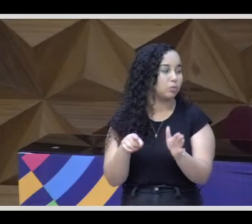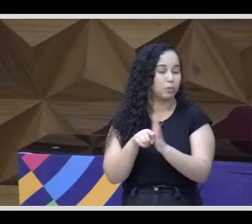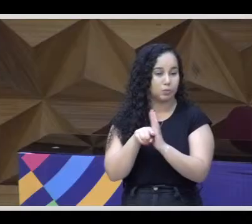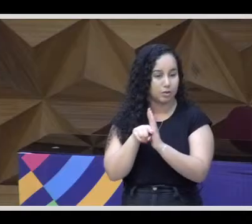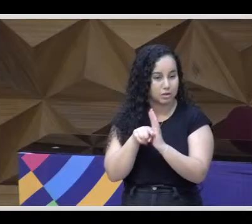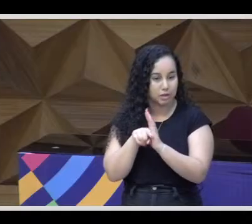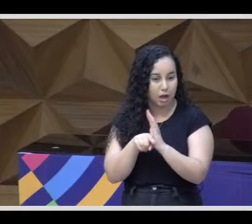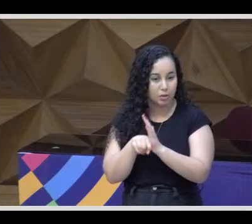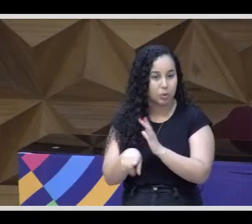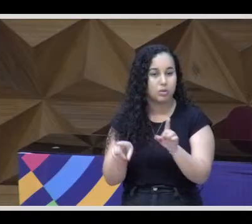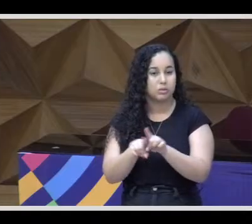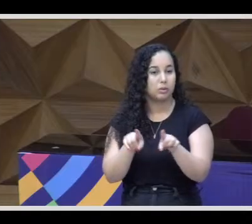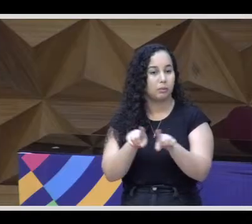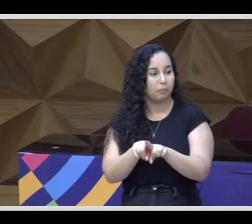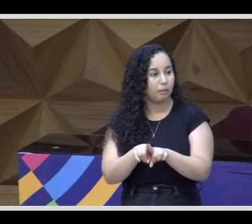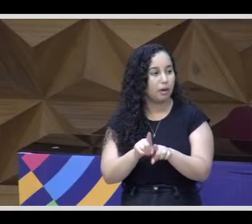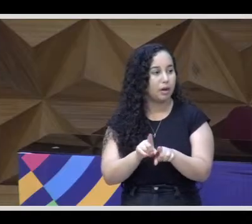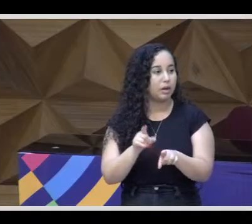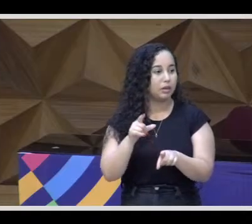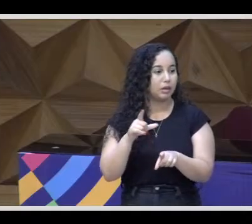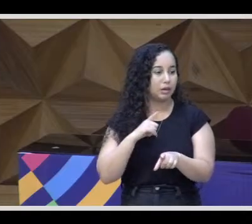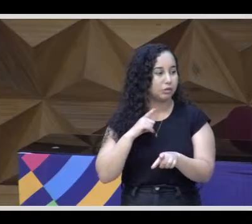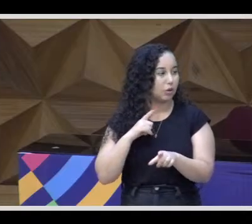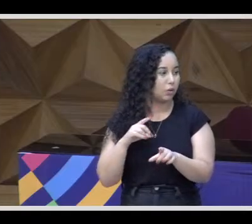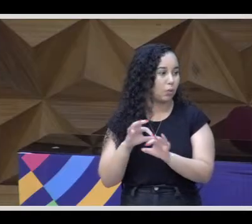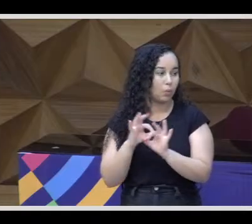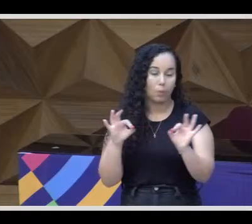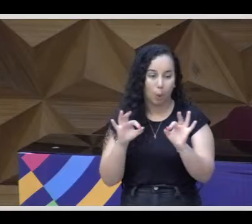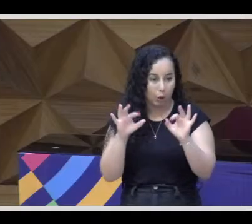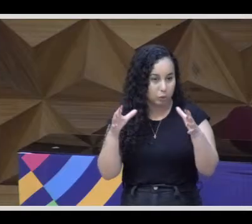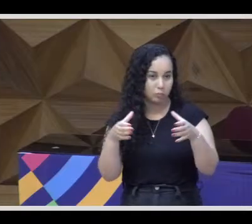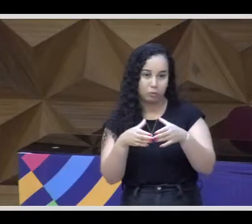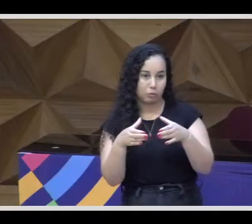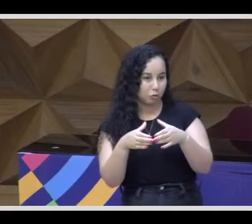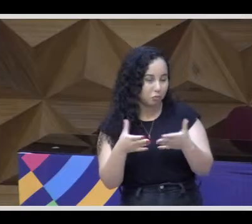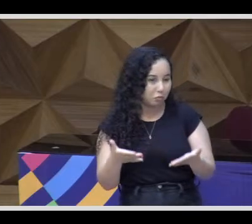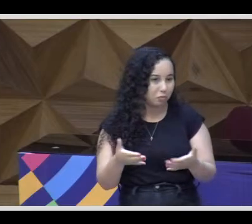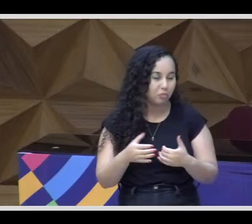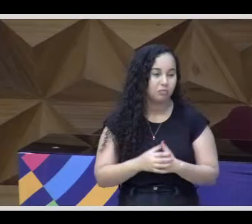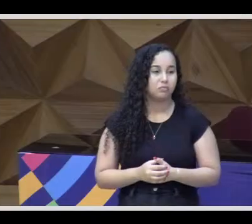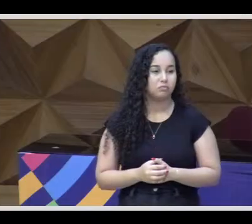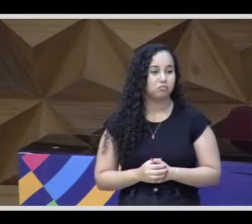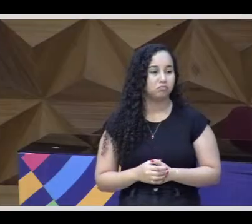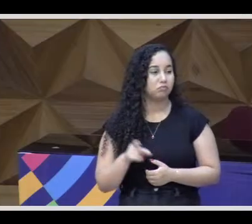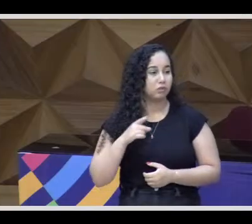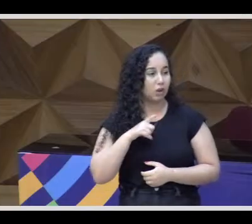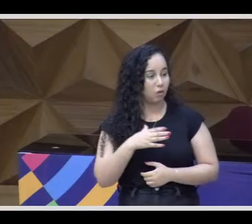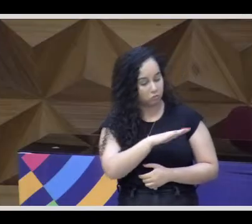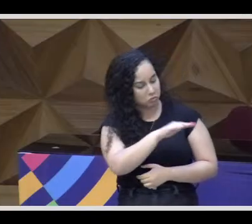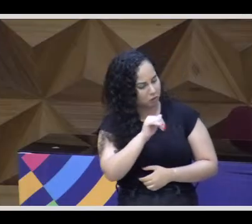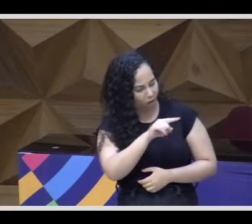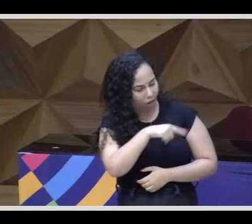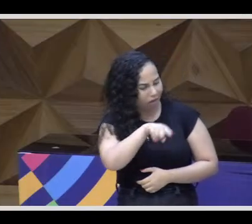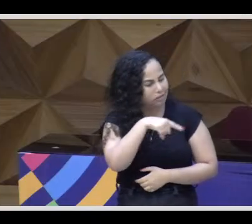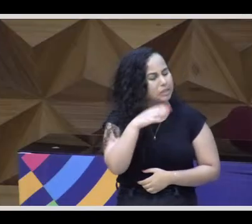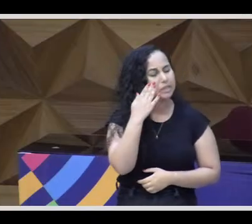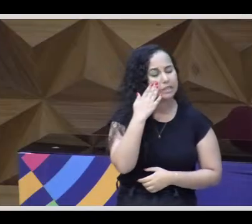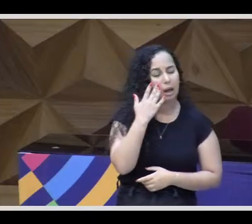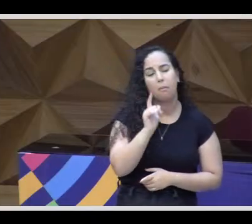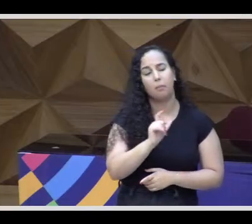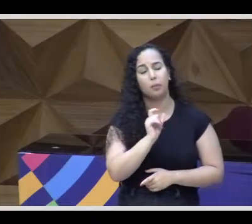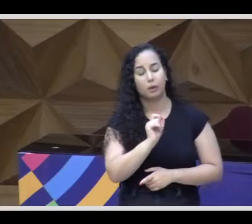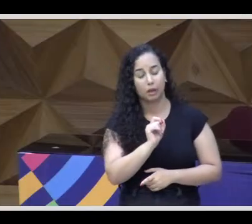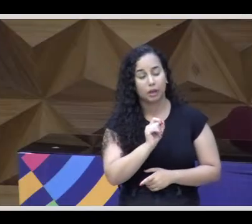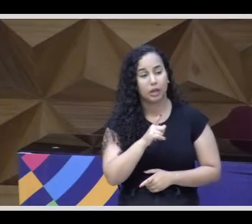me at Quest. I really have a great team. I love them. And I called them and I said, you know what? Let's try